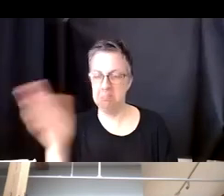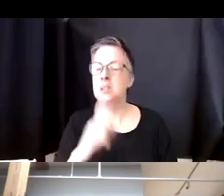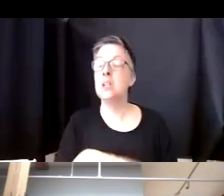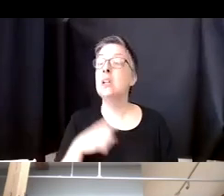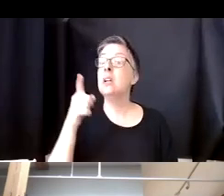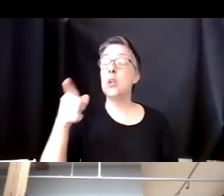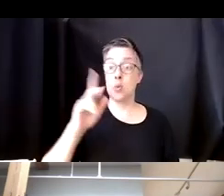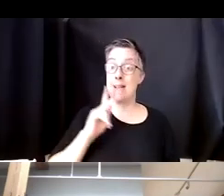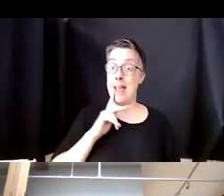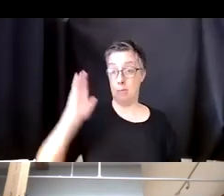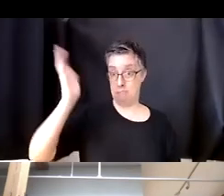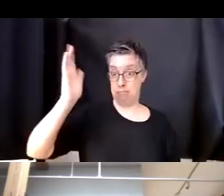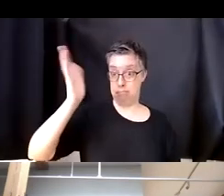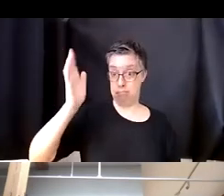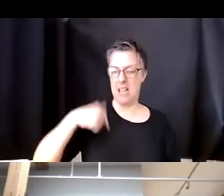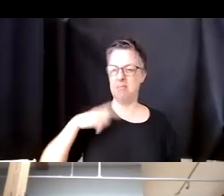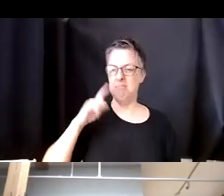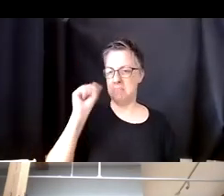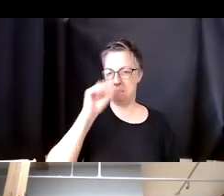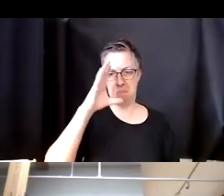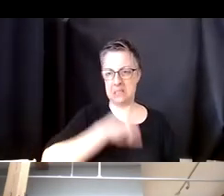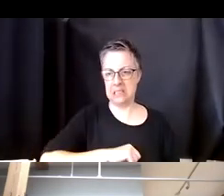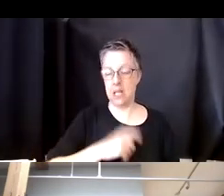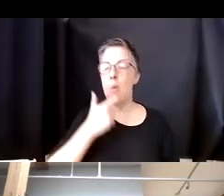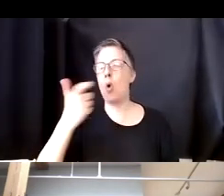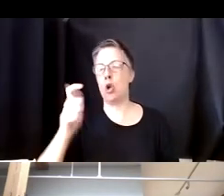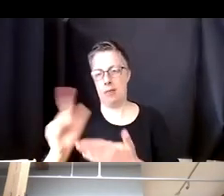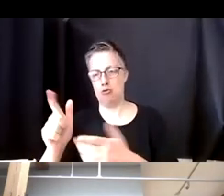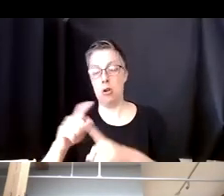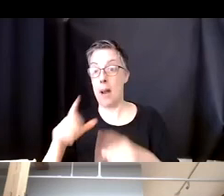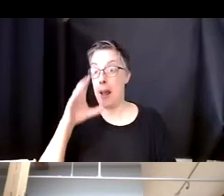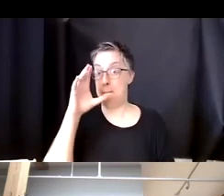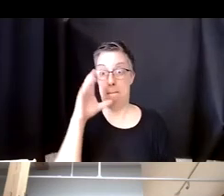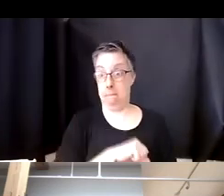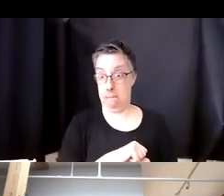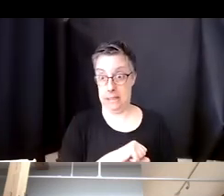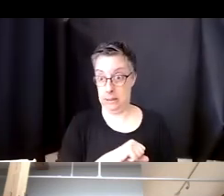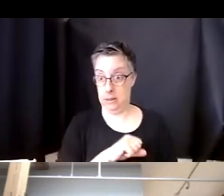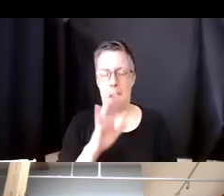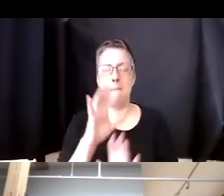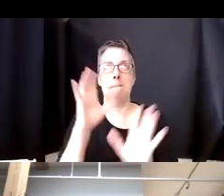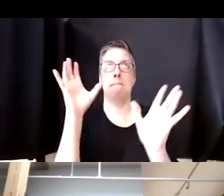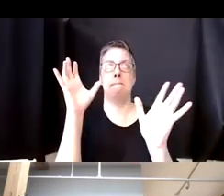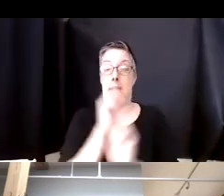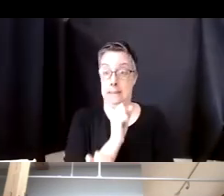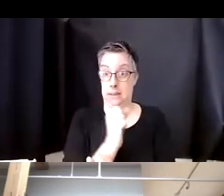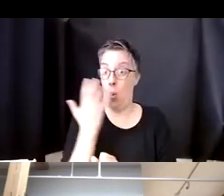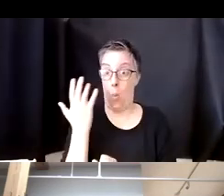your actual lecture. I watched it afterwards, but I don't think I heard a minute of your actual webinar